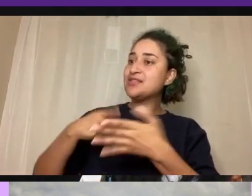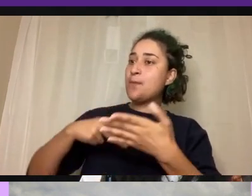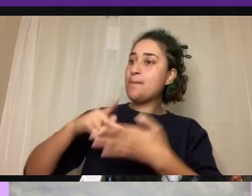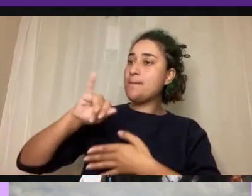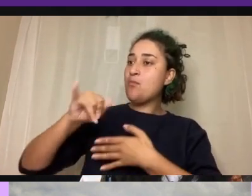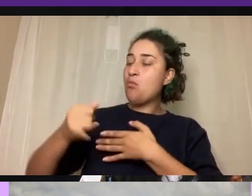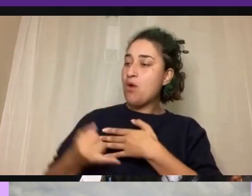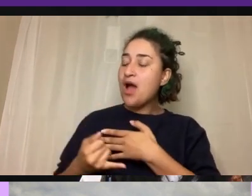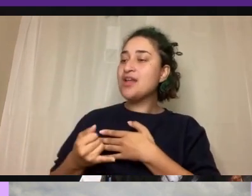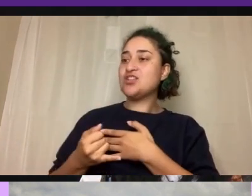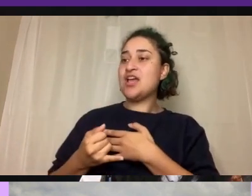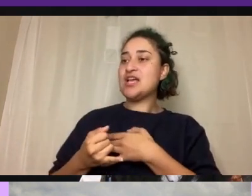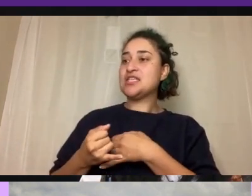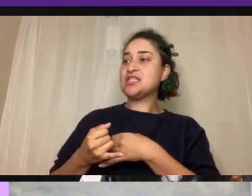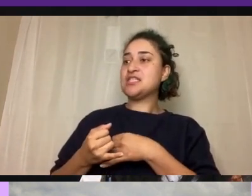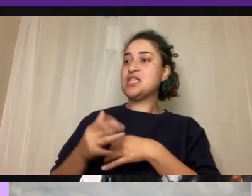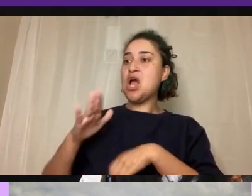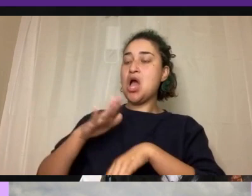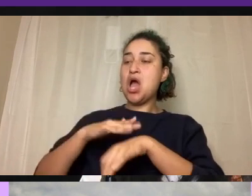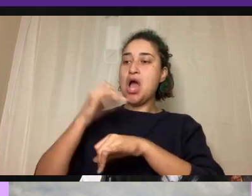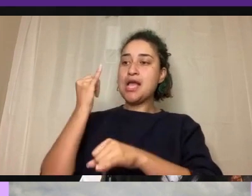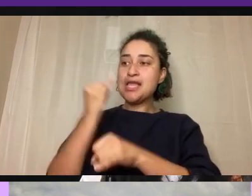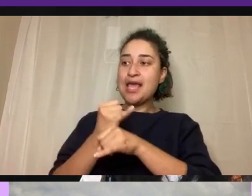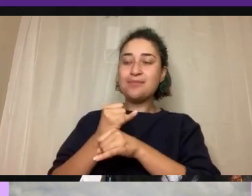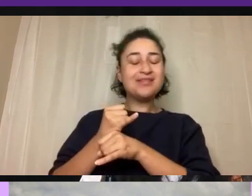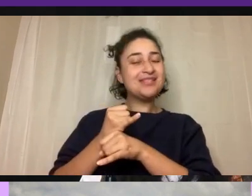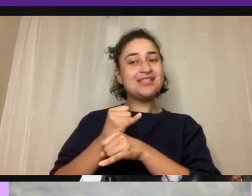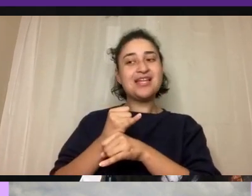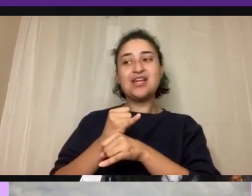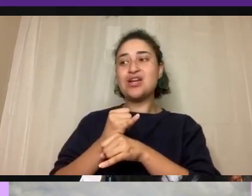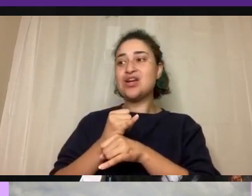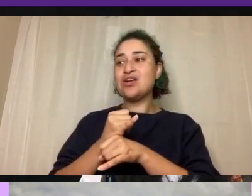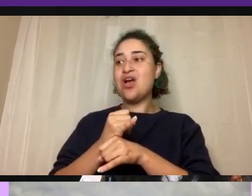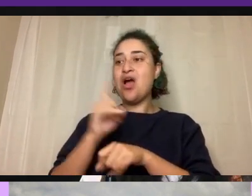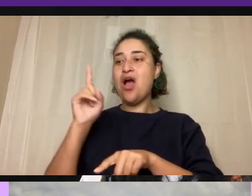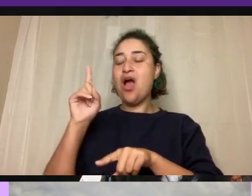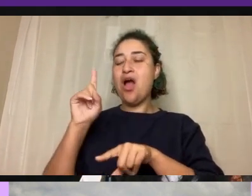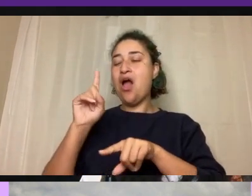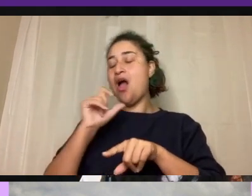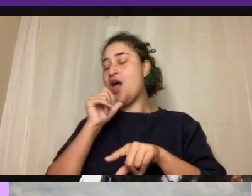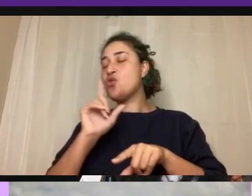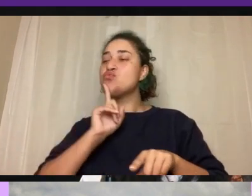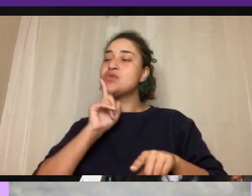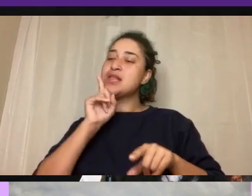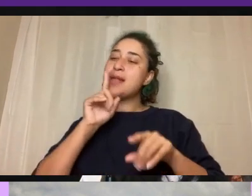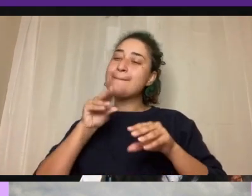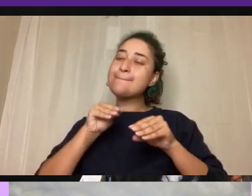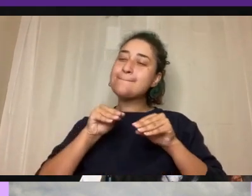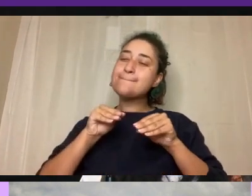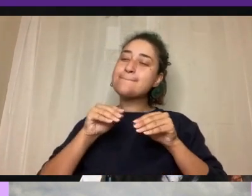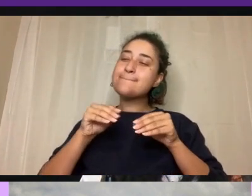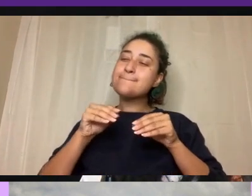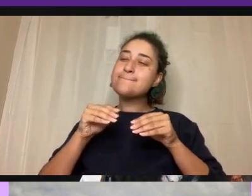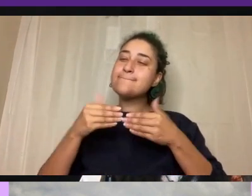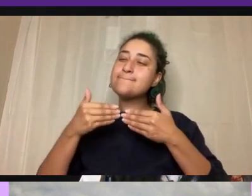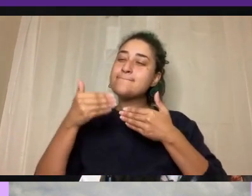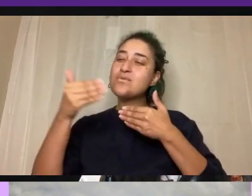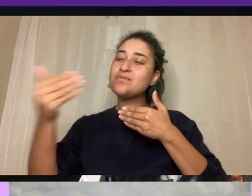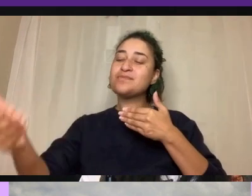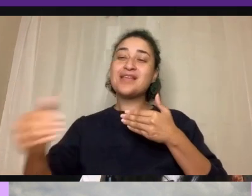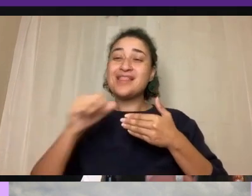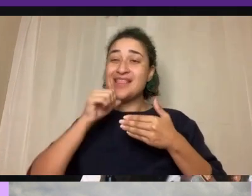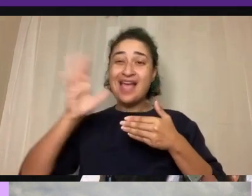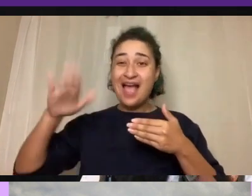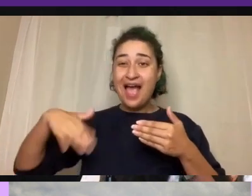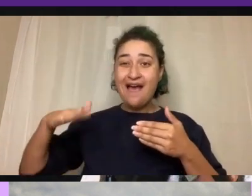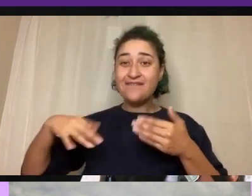are kind of moving in the commodifying impulse, and they haven't come to fruition, which is grateful, which leaves